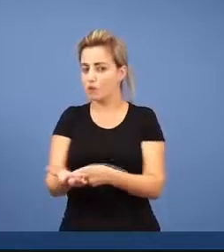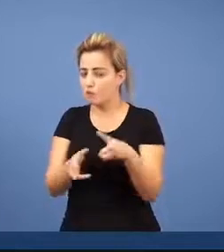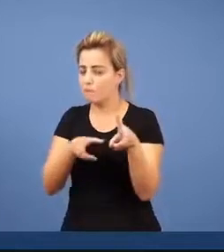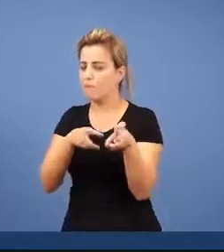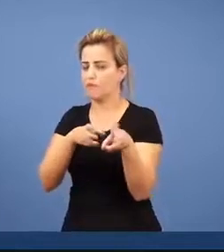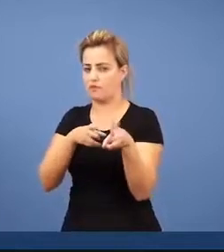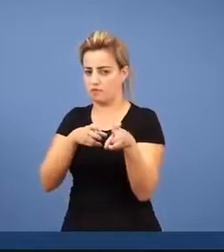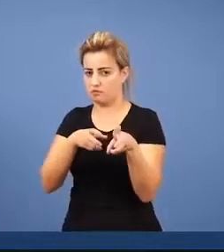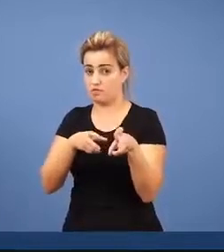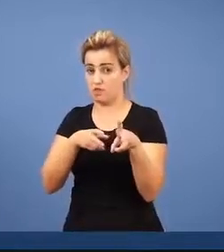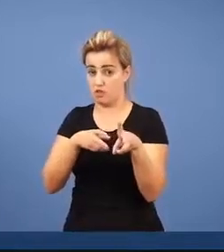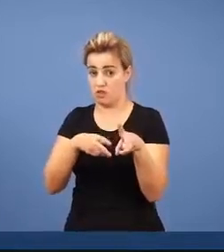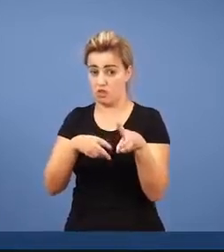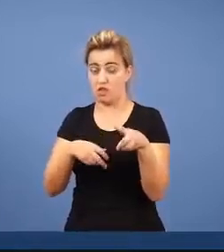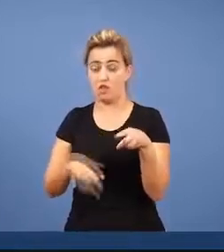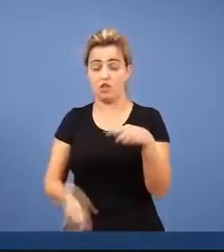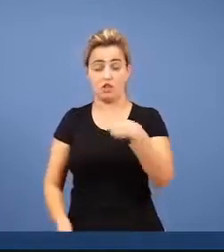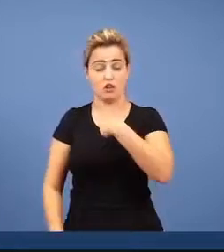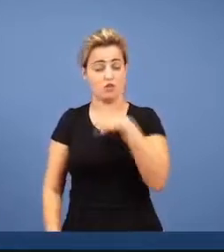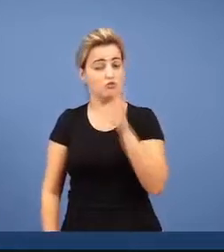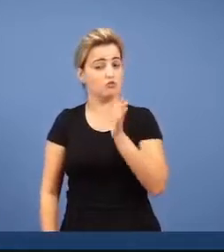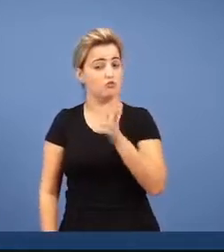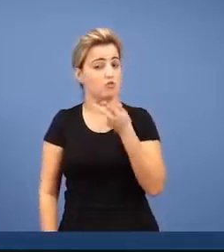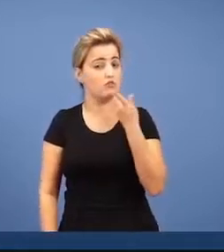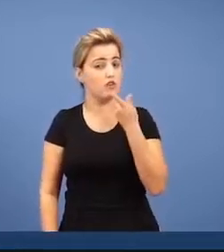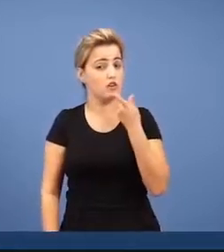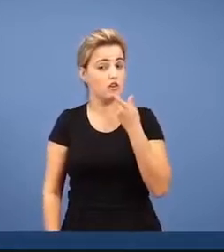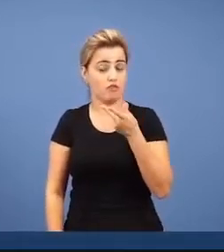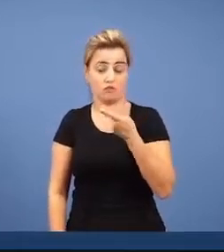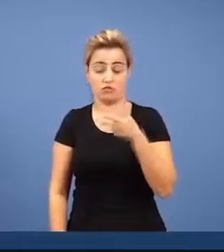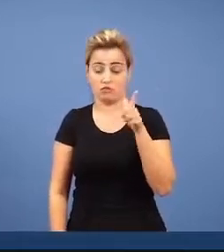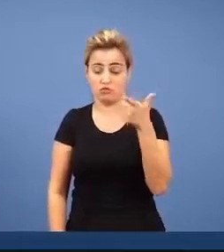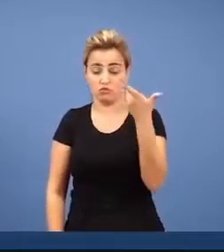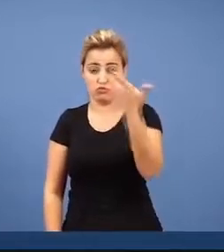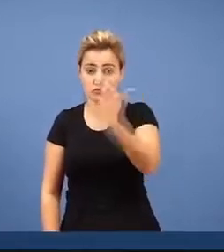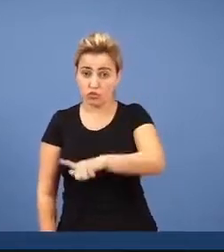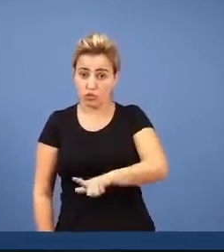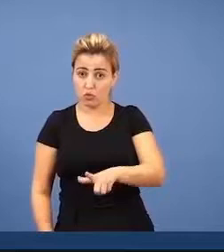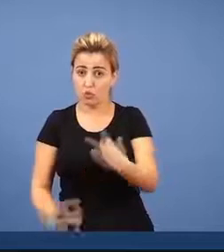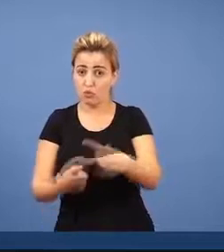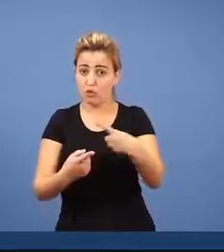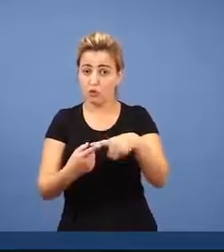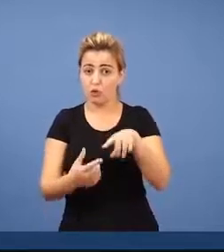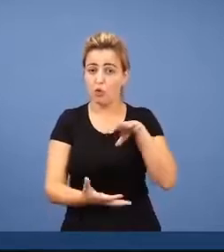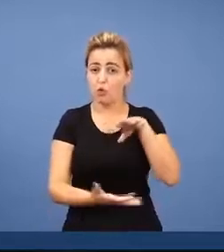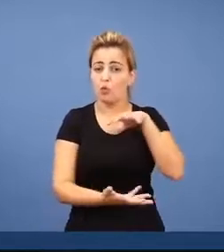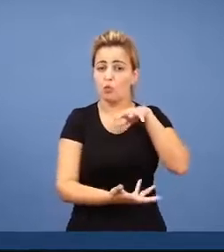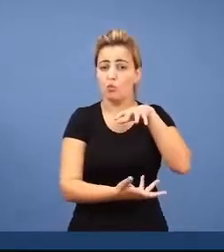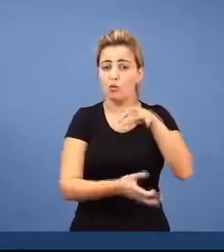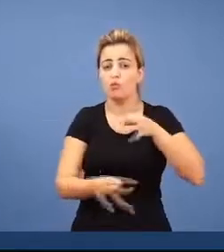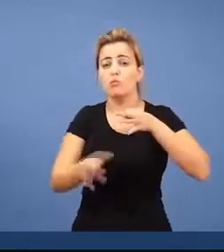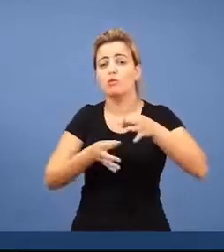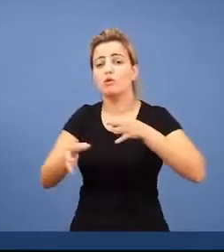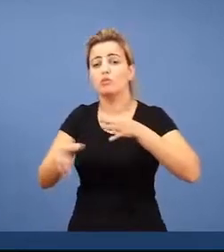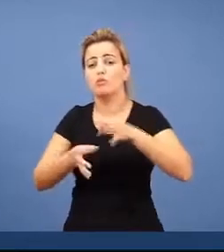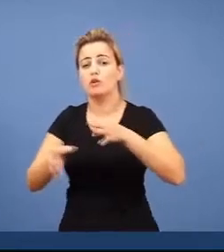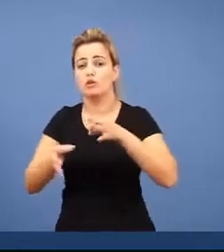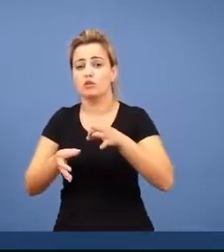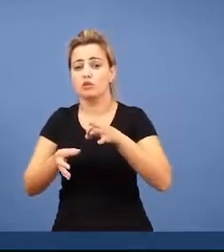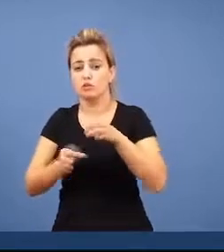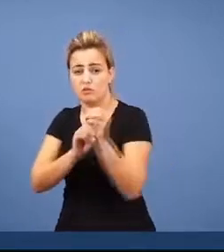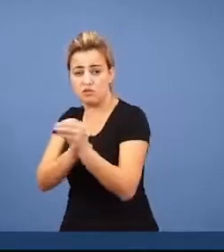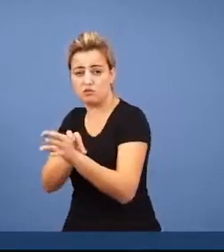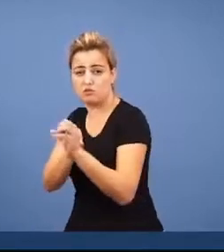you see the result. I said something and I want to repeat here. The word set aside two